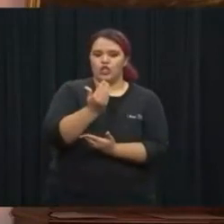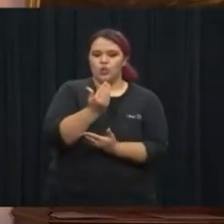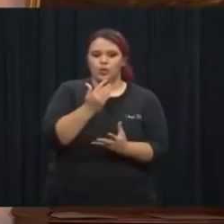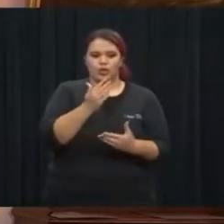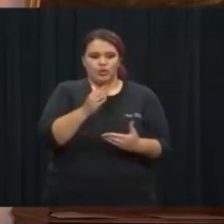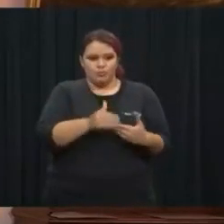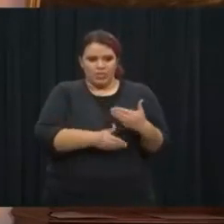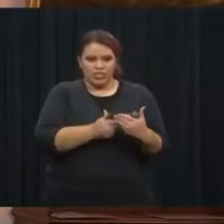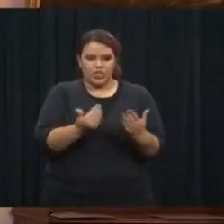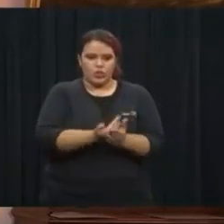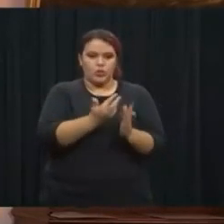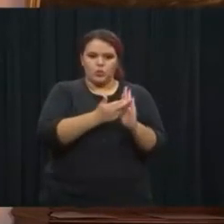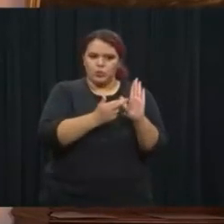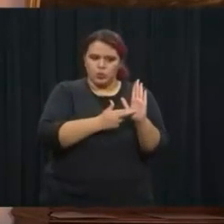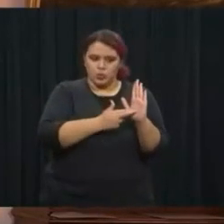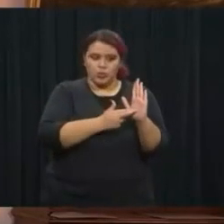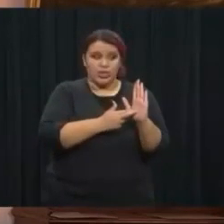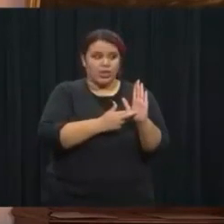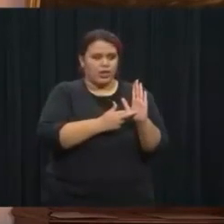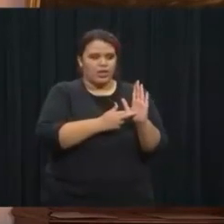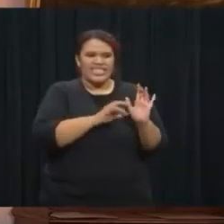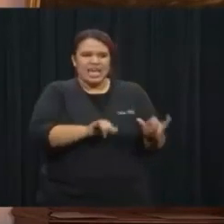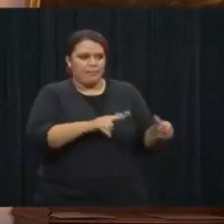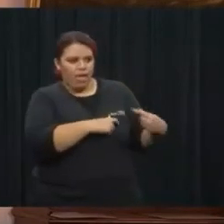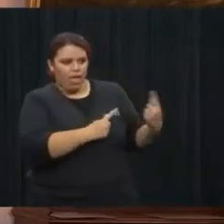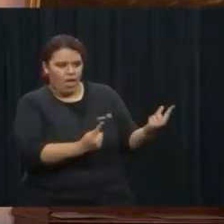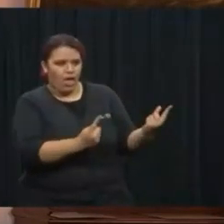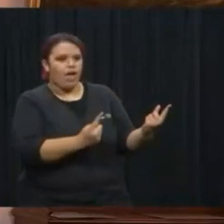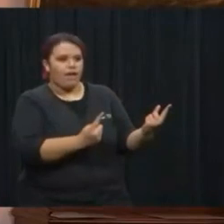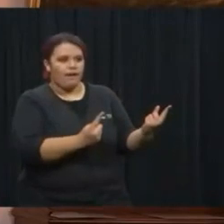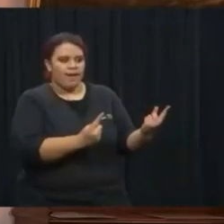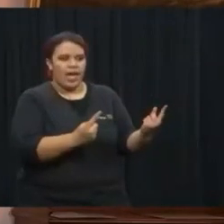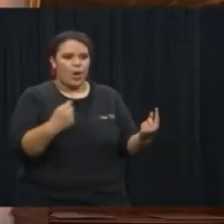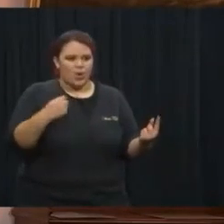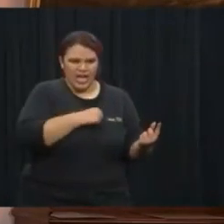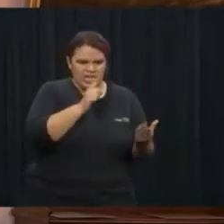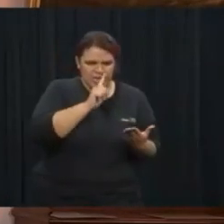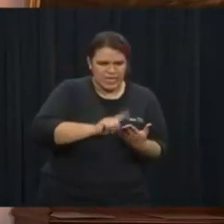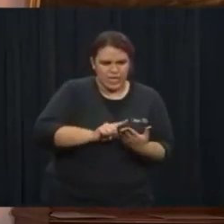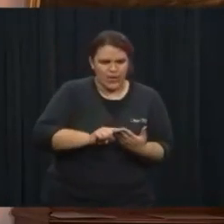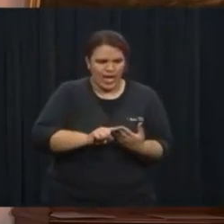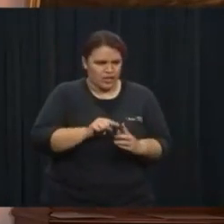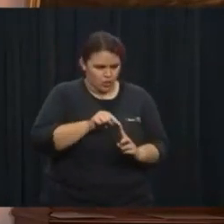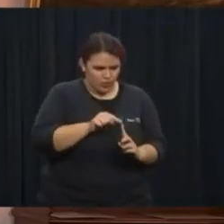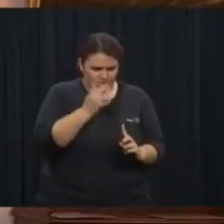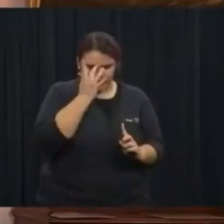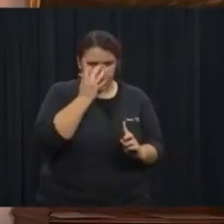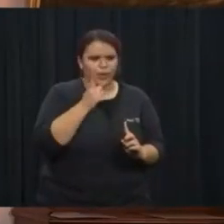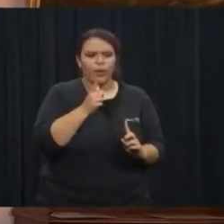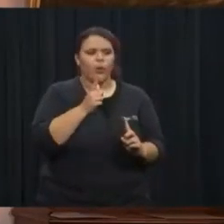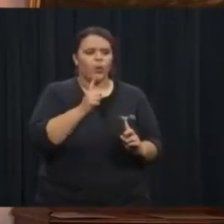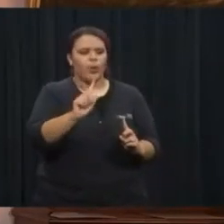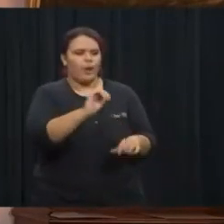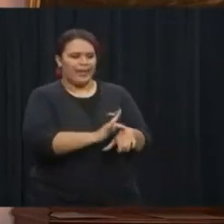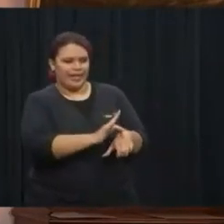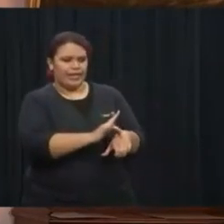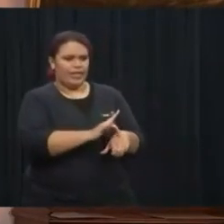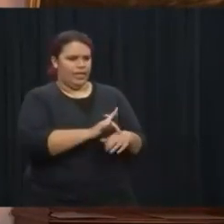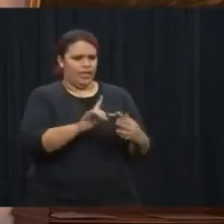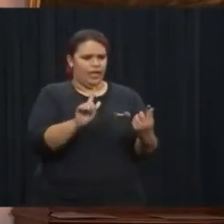disease detectives are doing. So you might see that. Remember early on I talked about, nursing homes where we were seeing